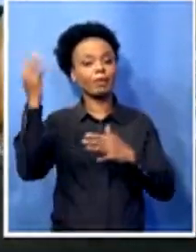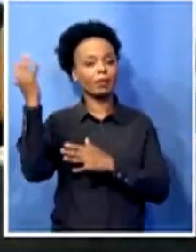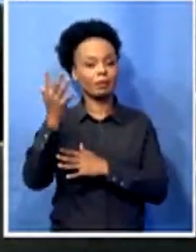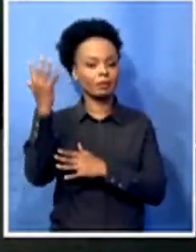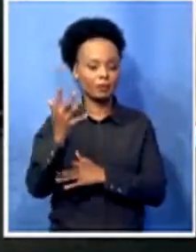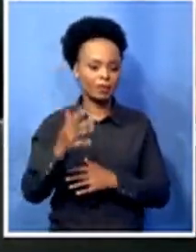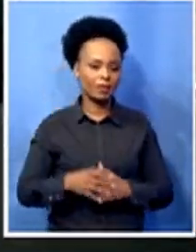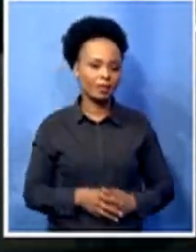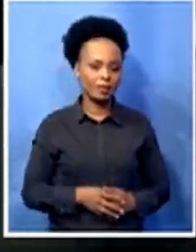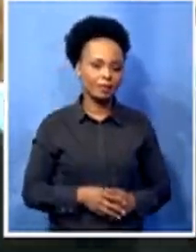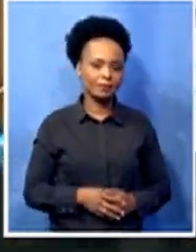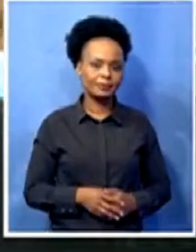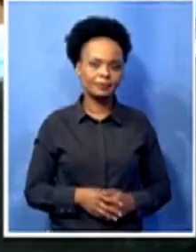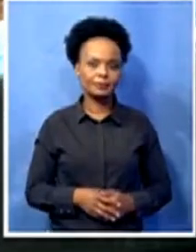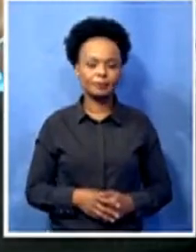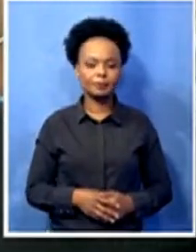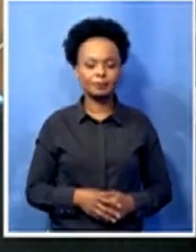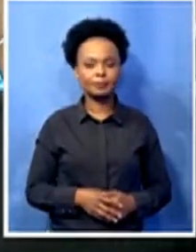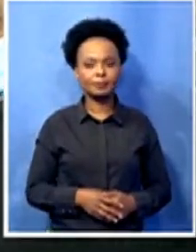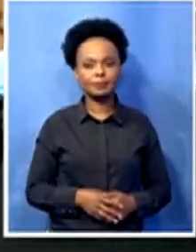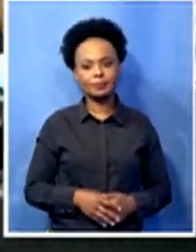Ngiyanibingelela futhi.